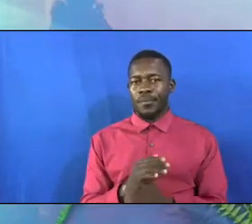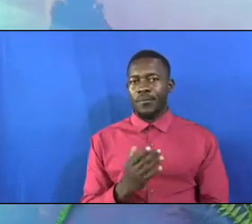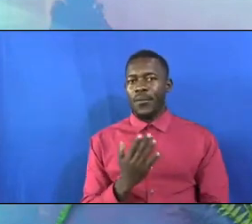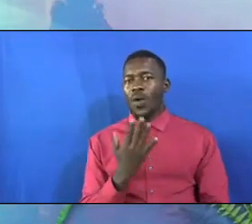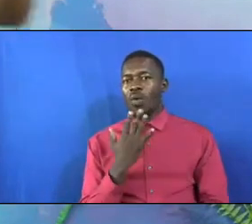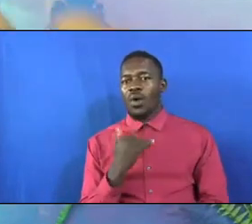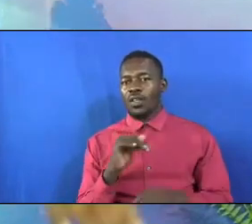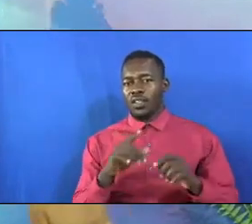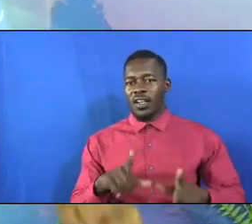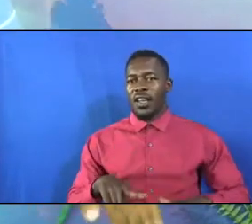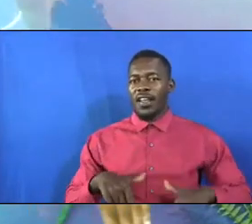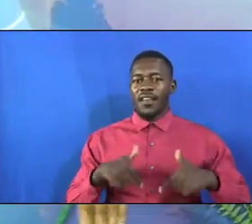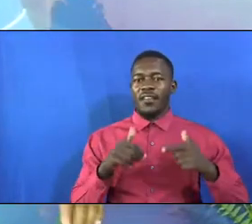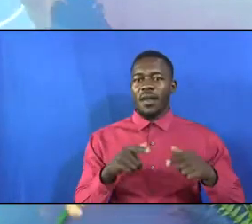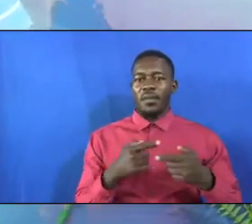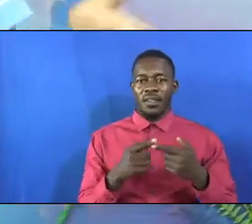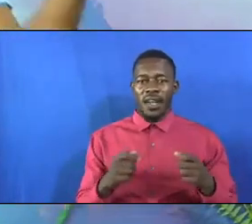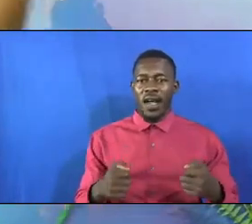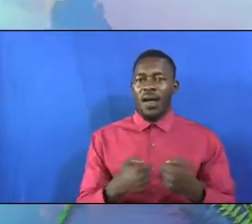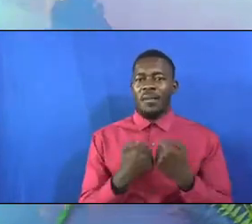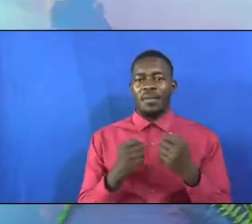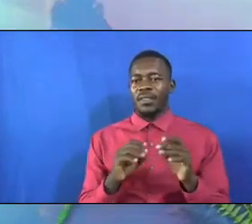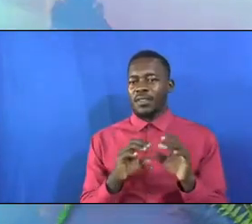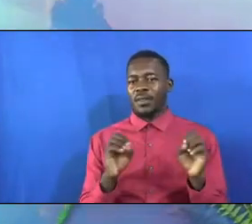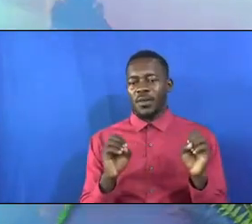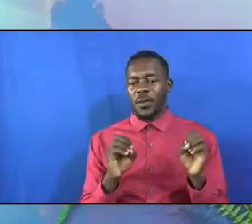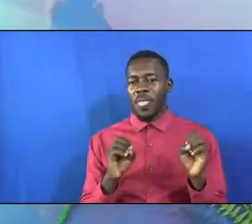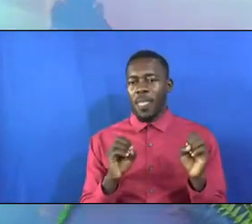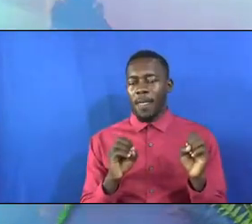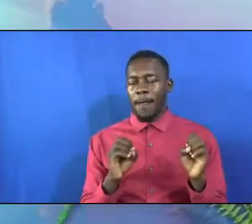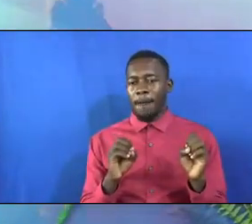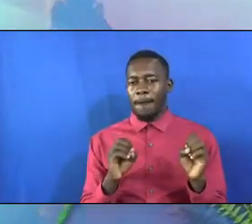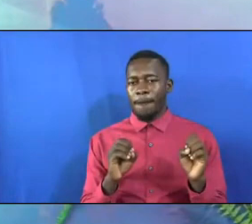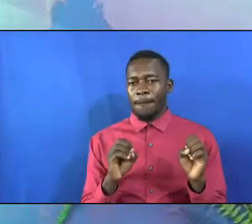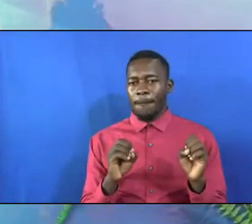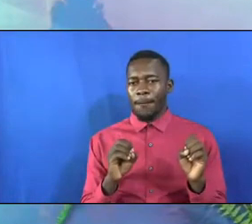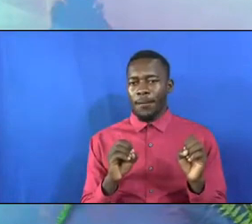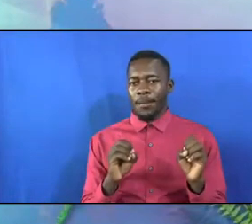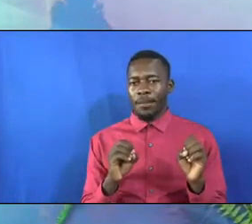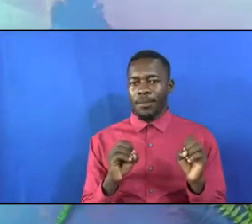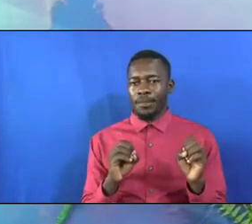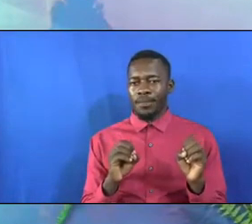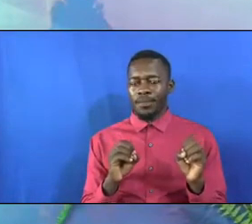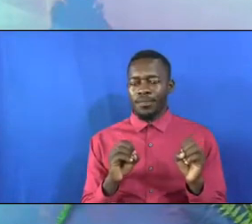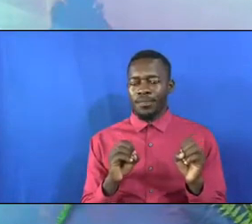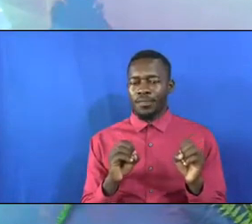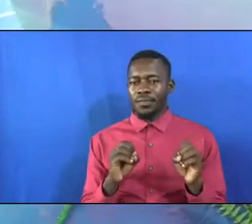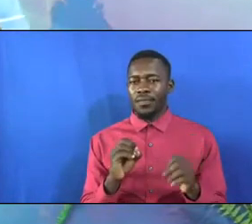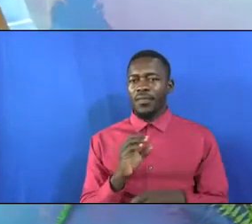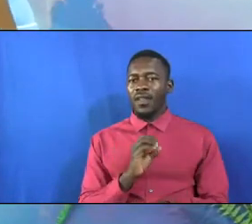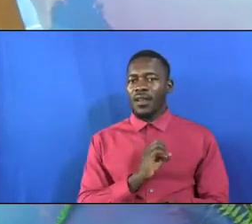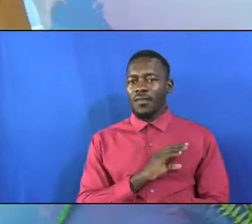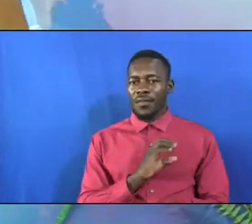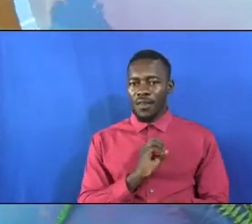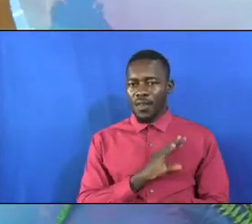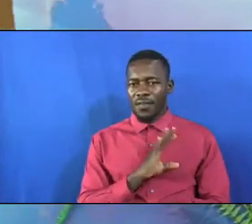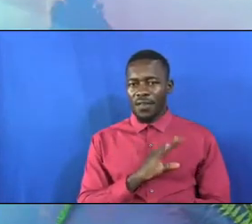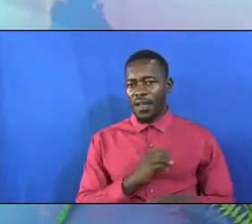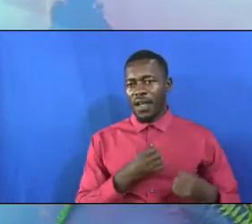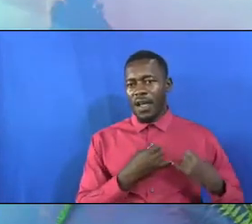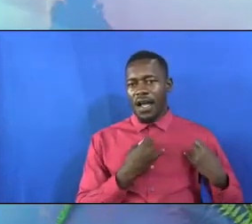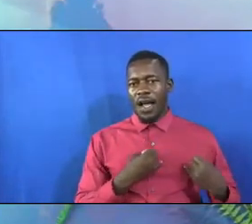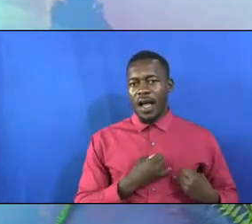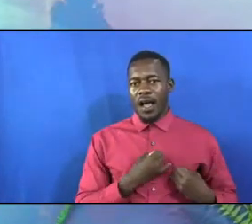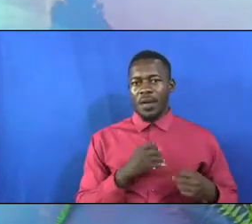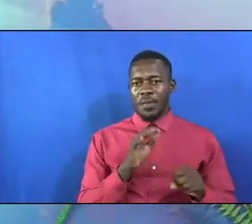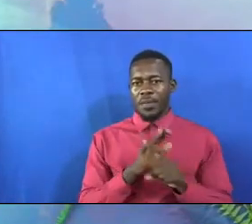in a state of like it never happened, because he wanted to brush it off. It never happened. And fear crept into his heart